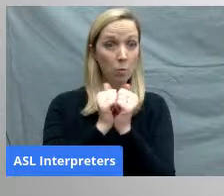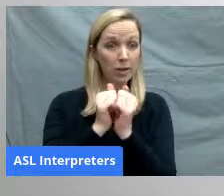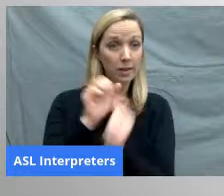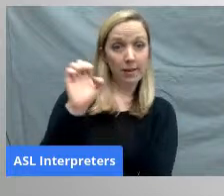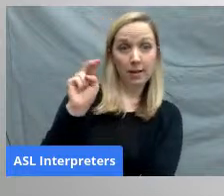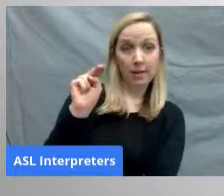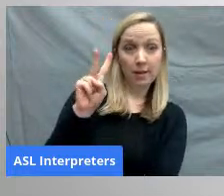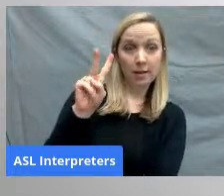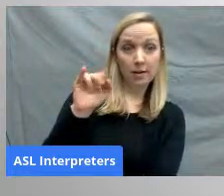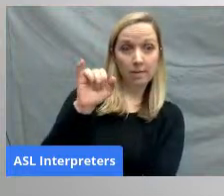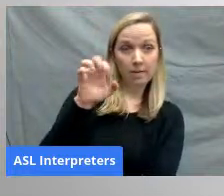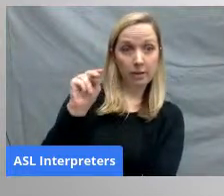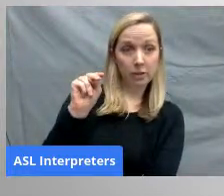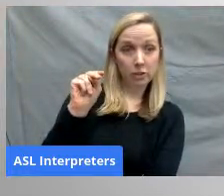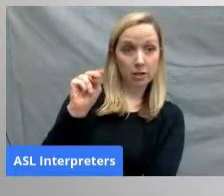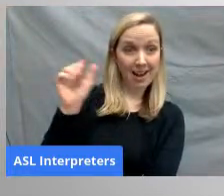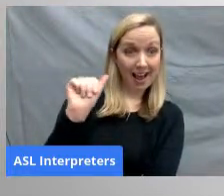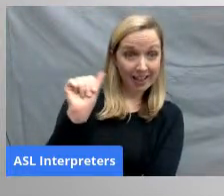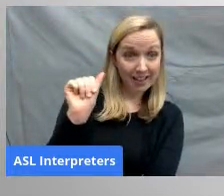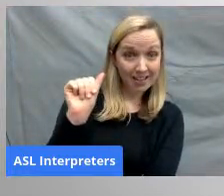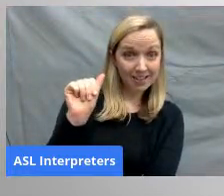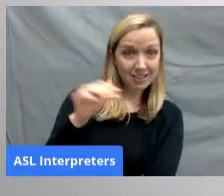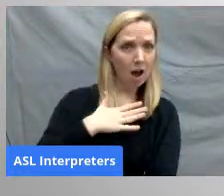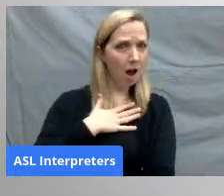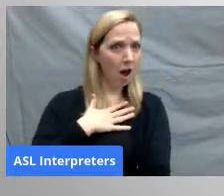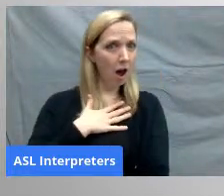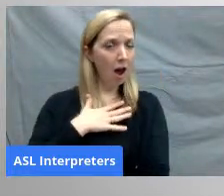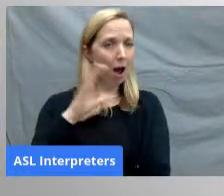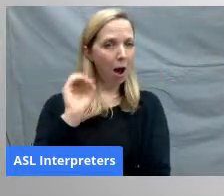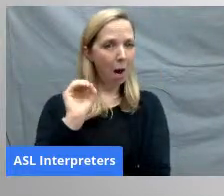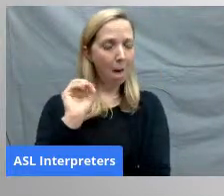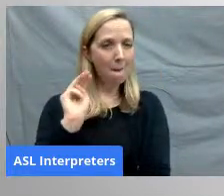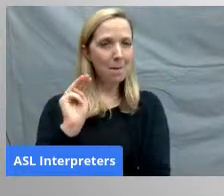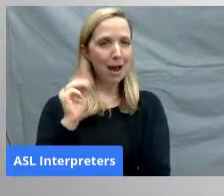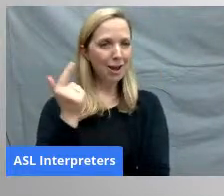Athens? Oh my goodness, we had an